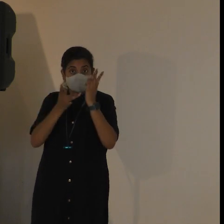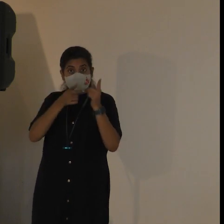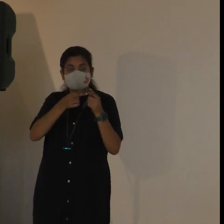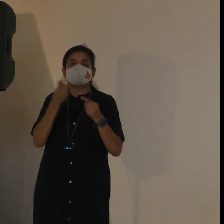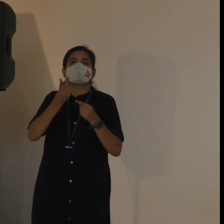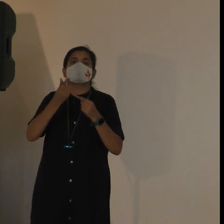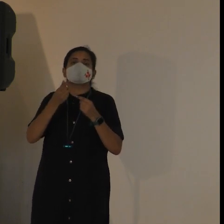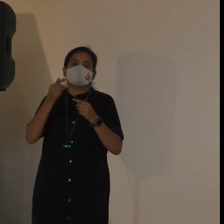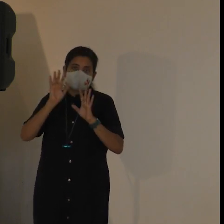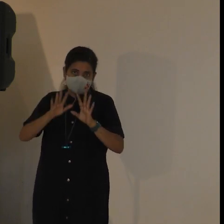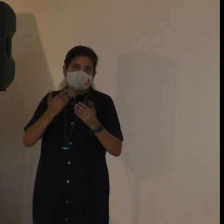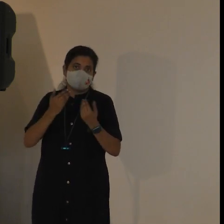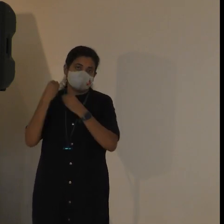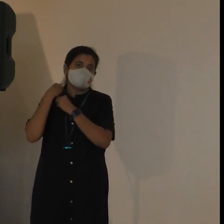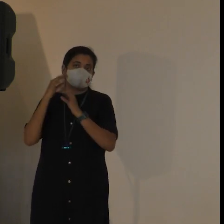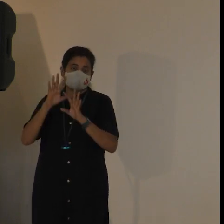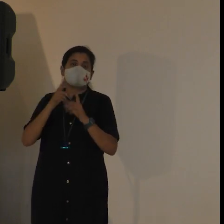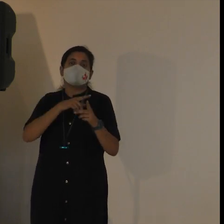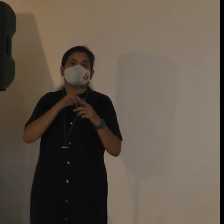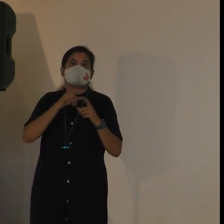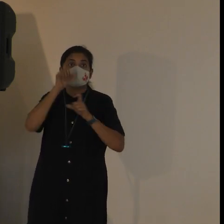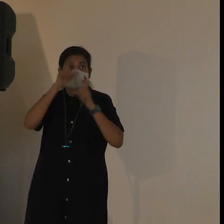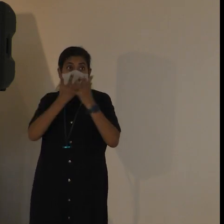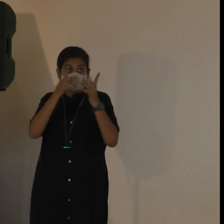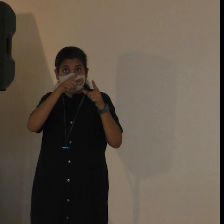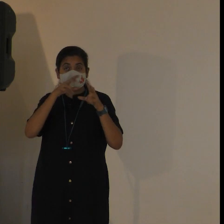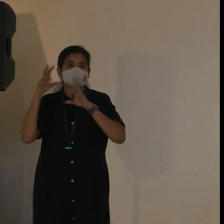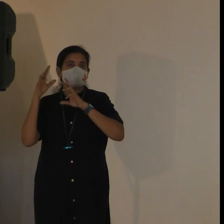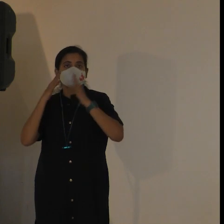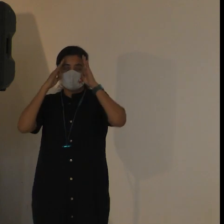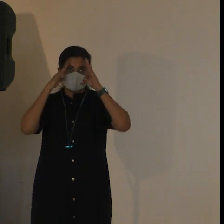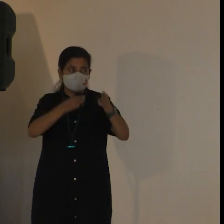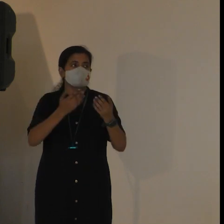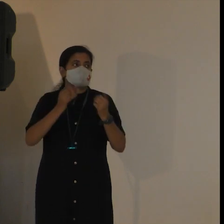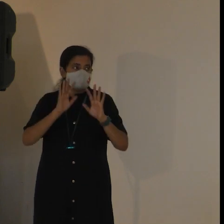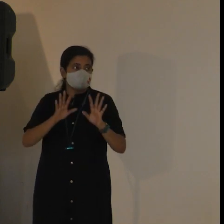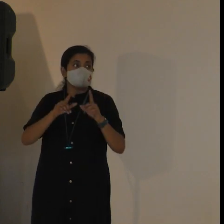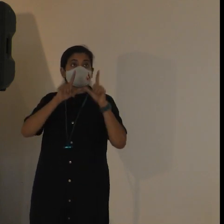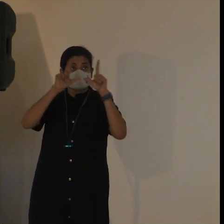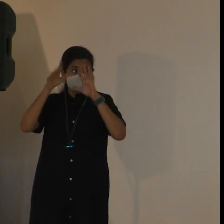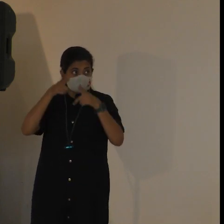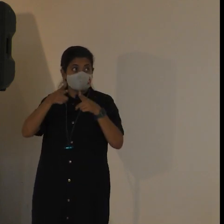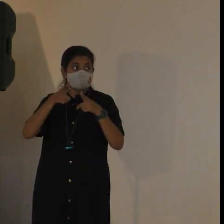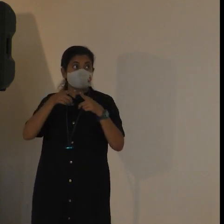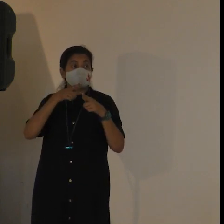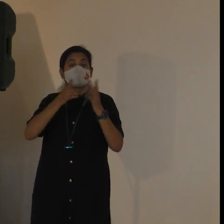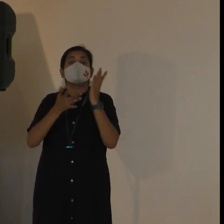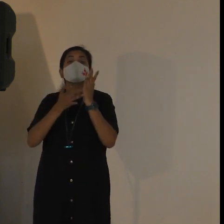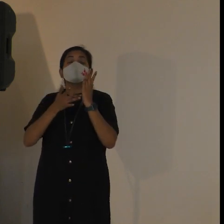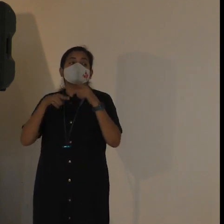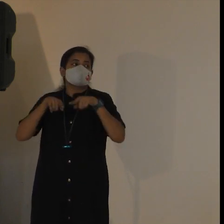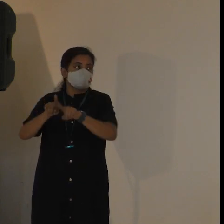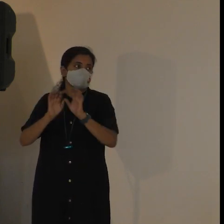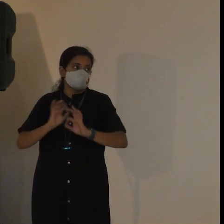to spotlight the objects, make you aware of the archives and the objects, and not technology